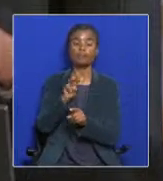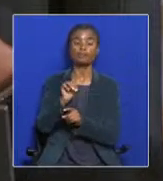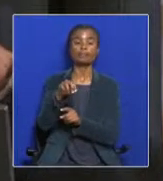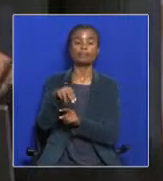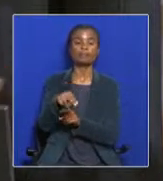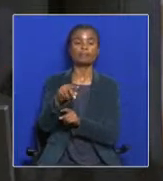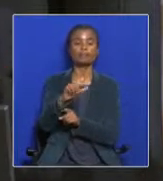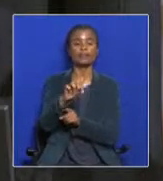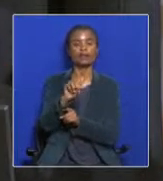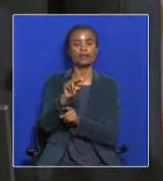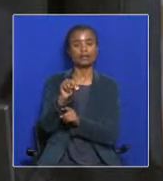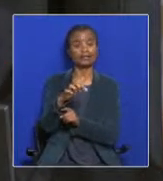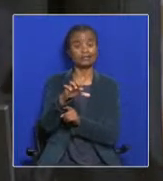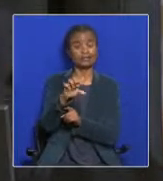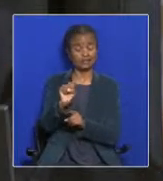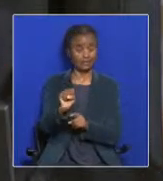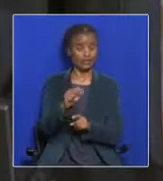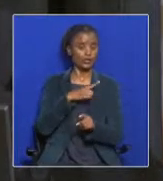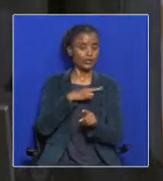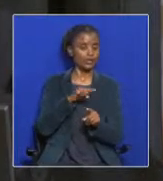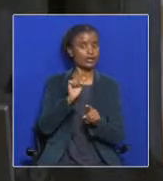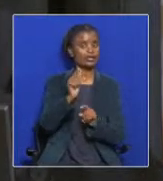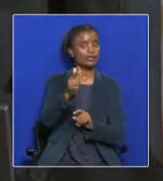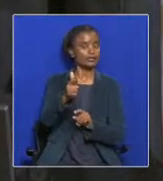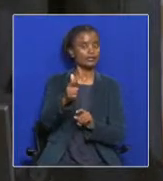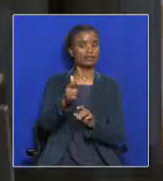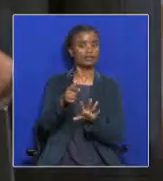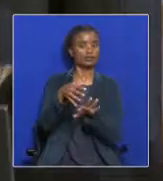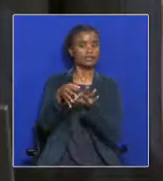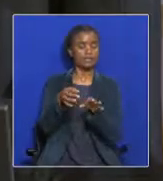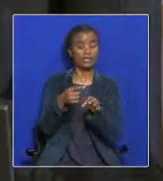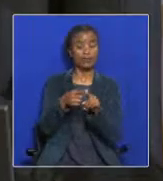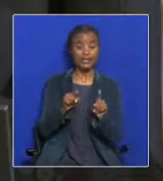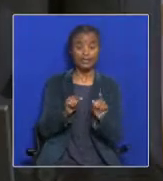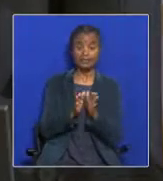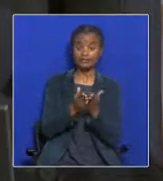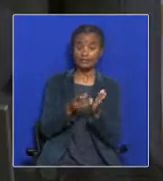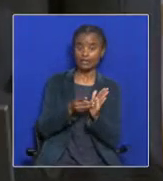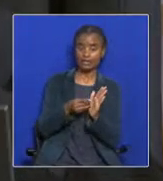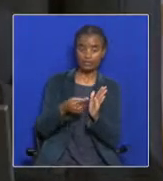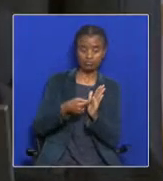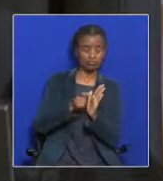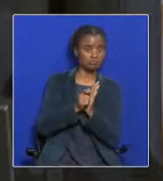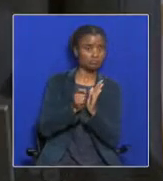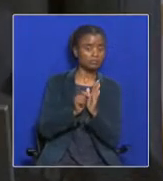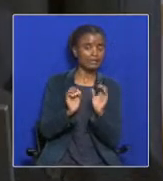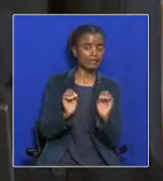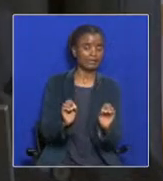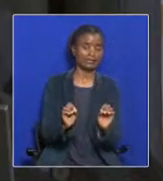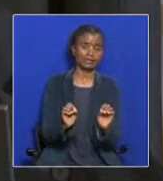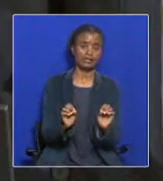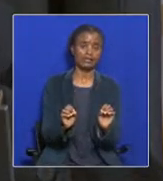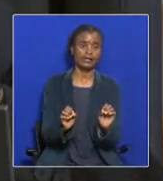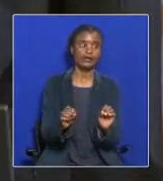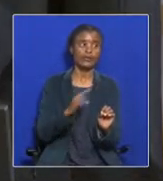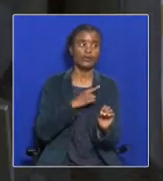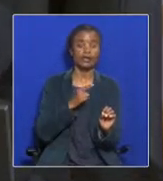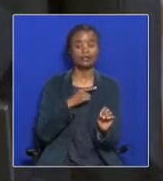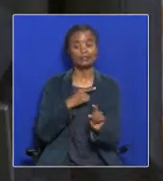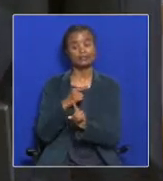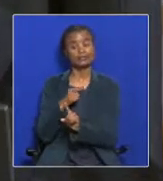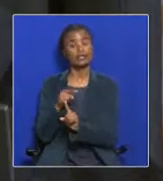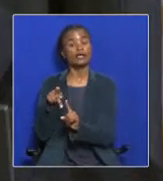But the entry in the diary doesn't record that. And that accords with Perumal's denial. In fact, it